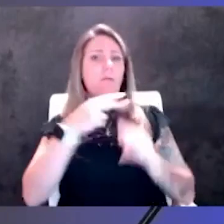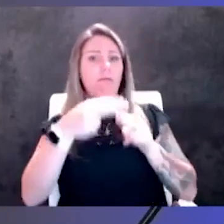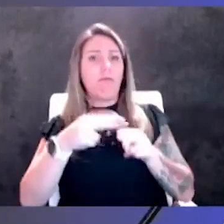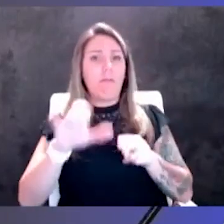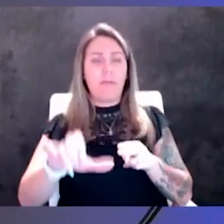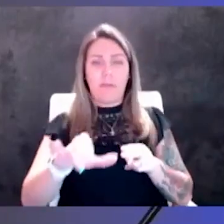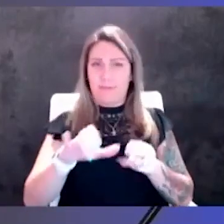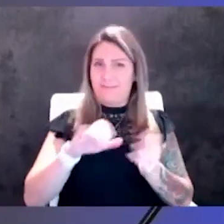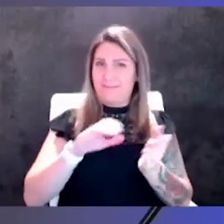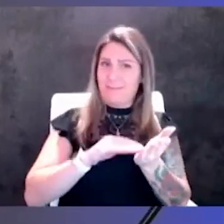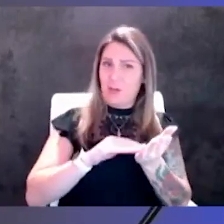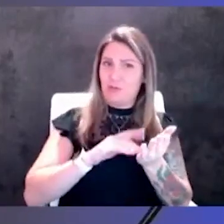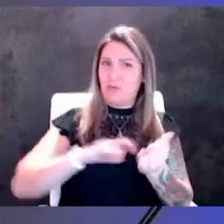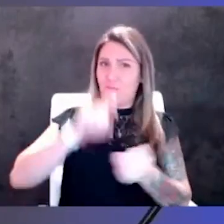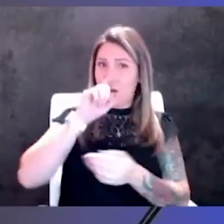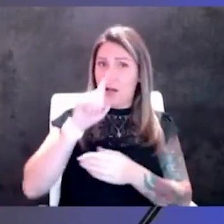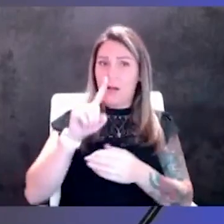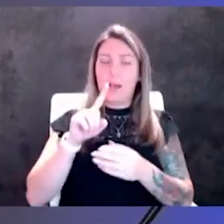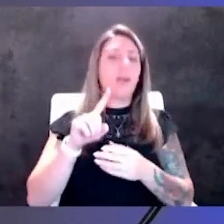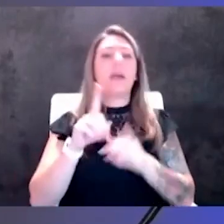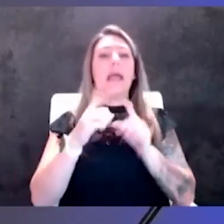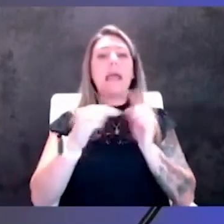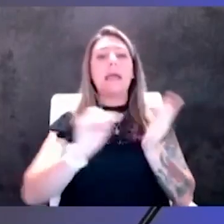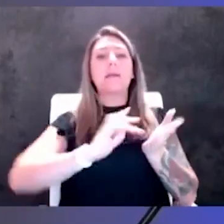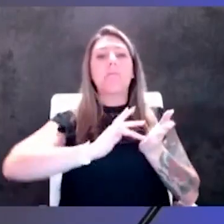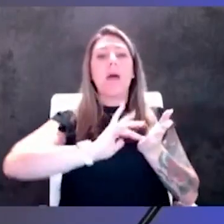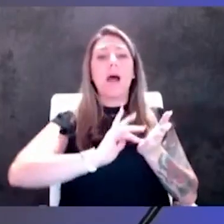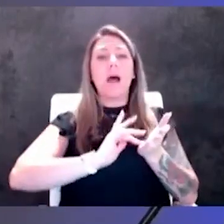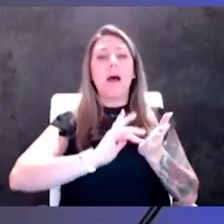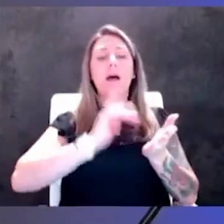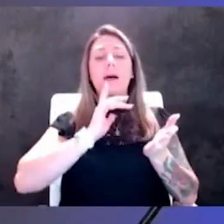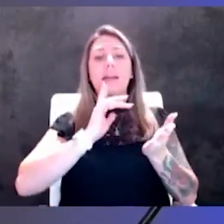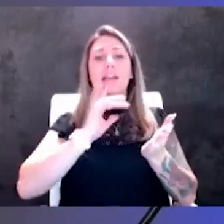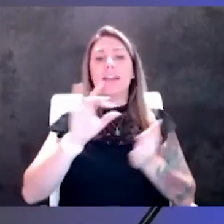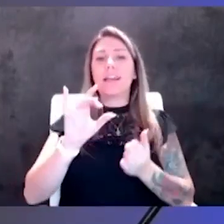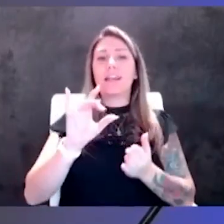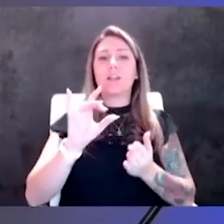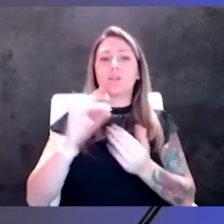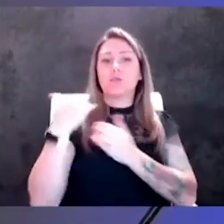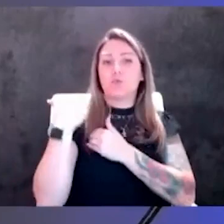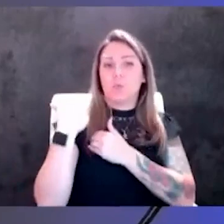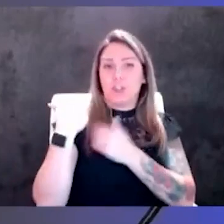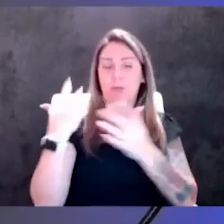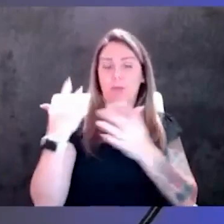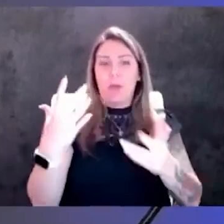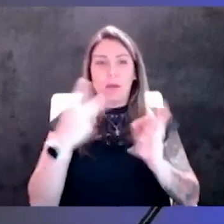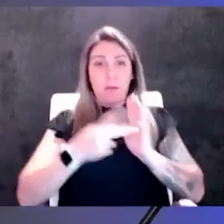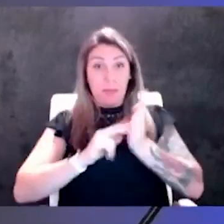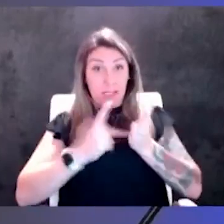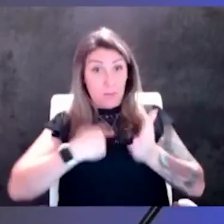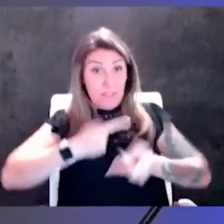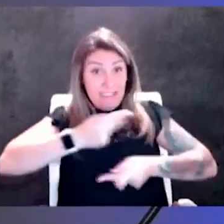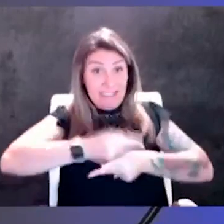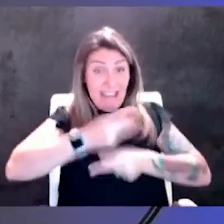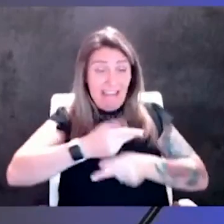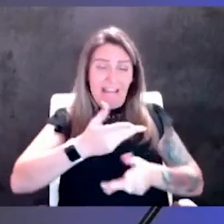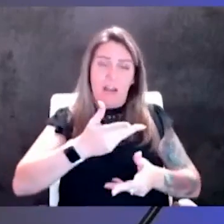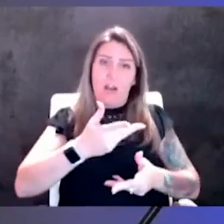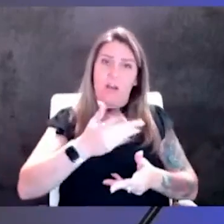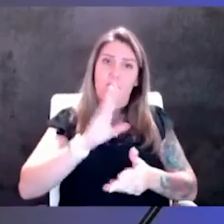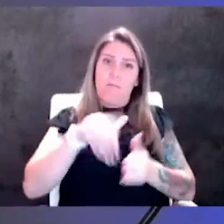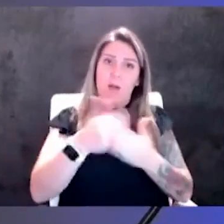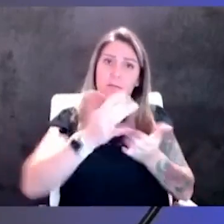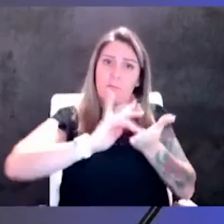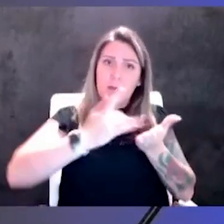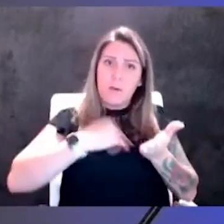that antibiotic stewardship, which means we take good care of the antibiotics we've got because we know what can